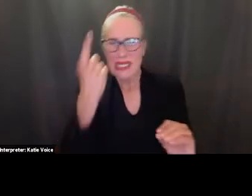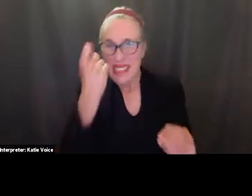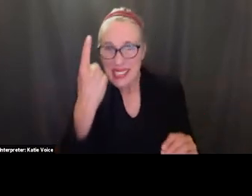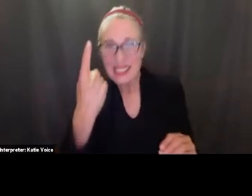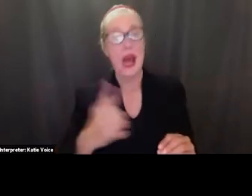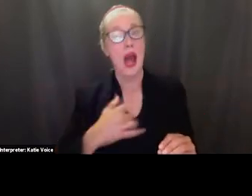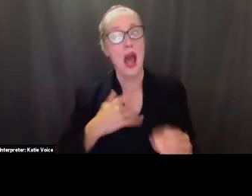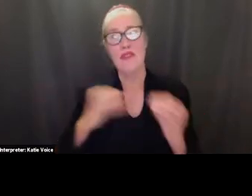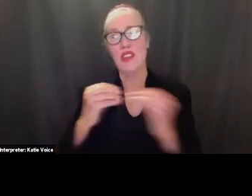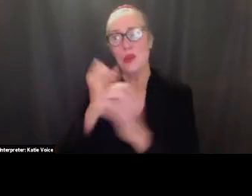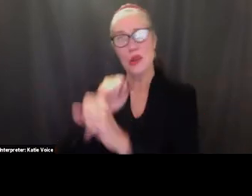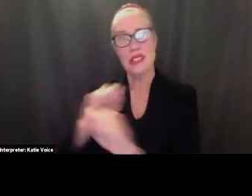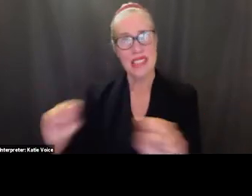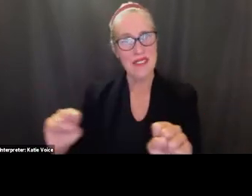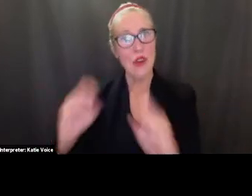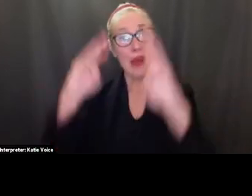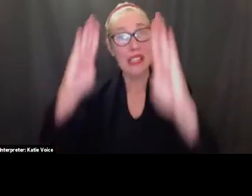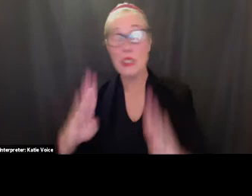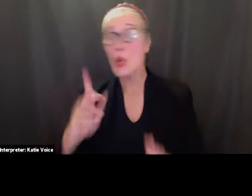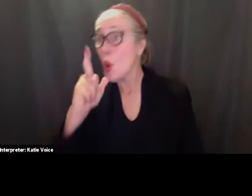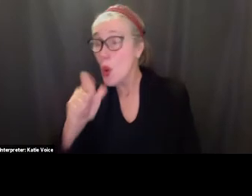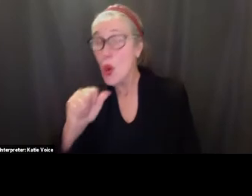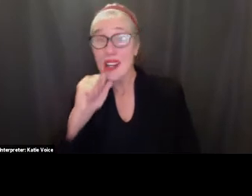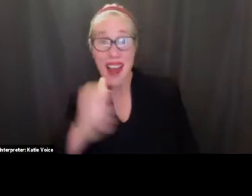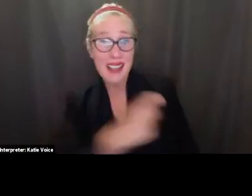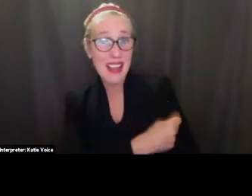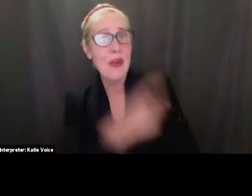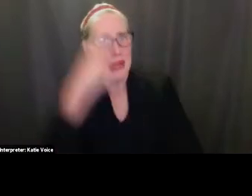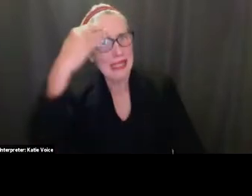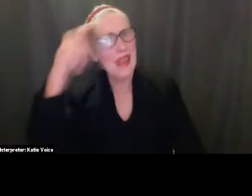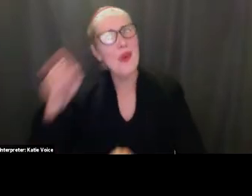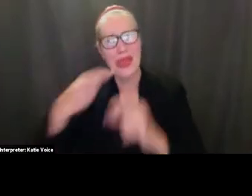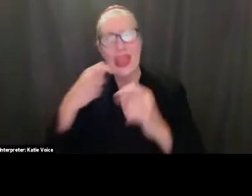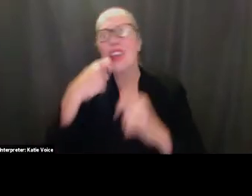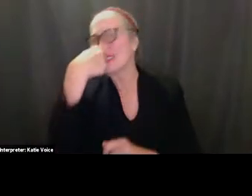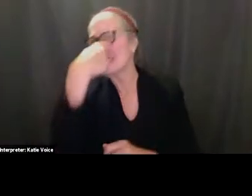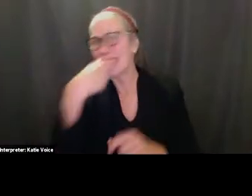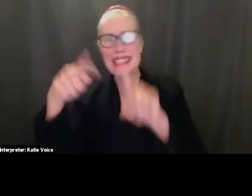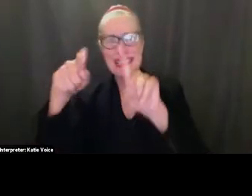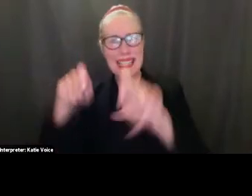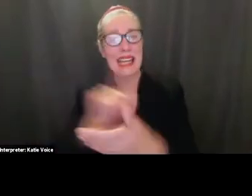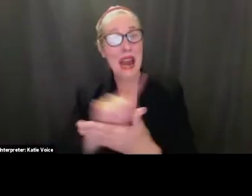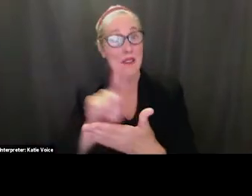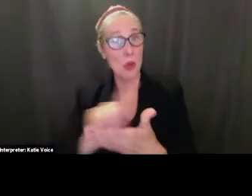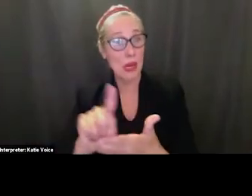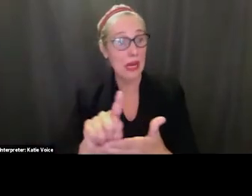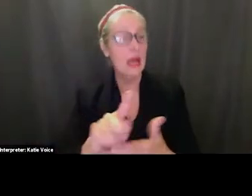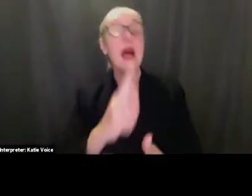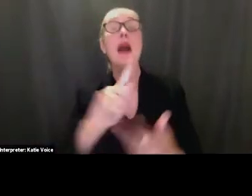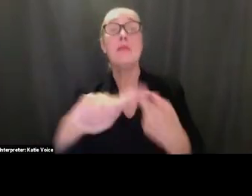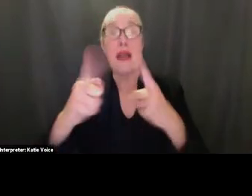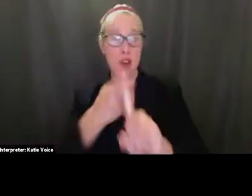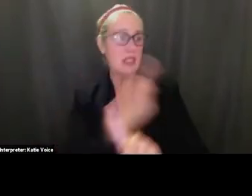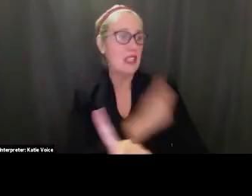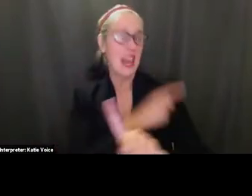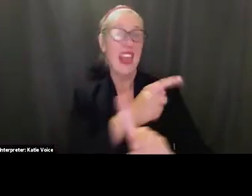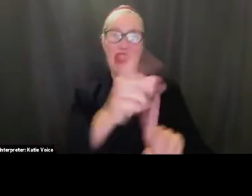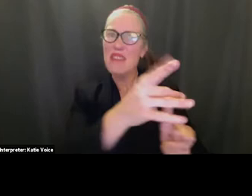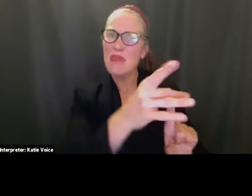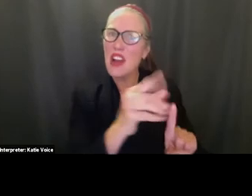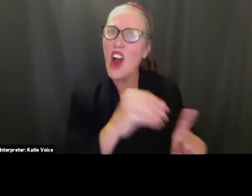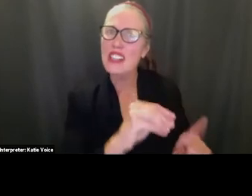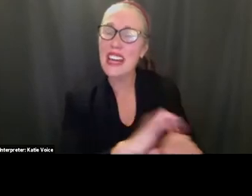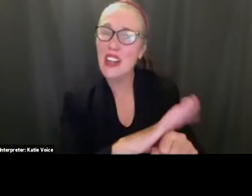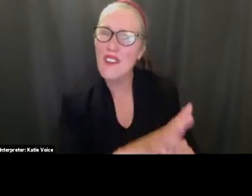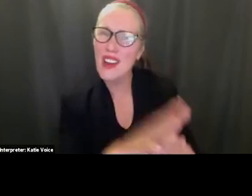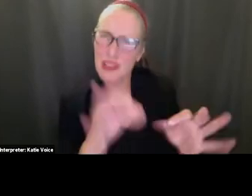unvaccinated teachers since i know they're getting tested weekly my vaccinated friends have been the ones contracting covid can you